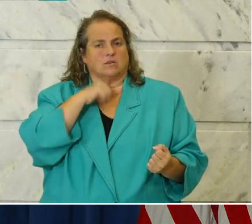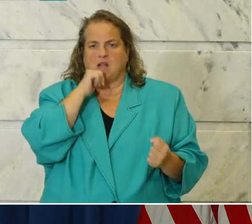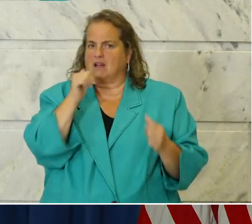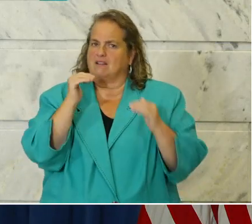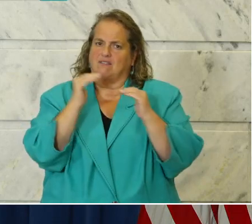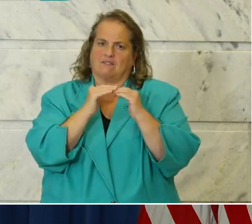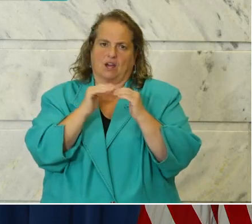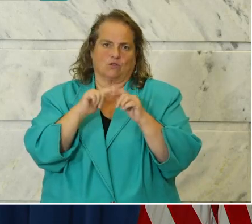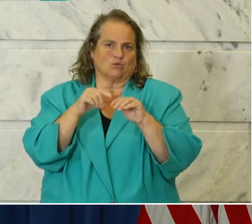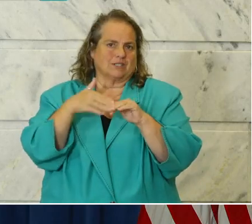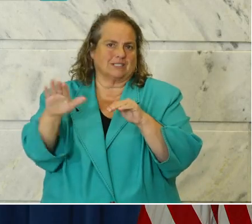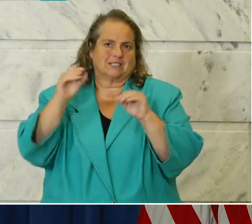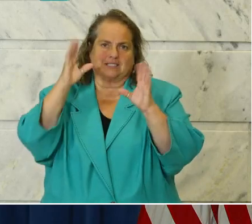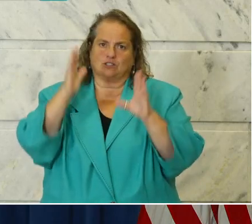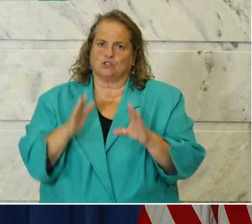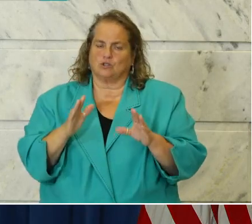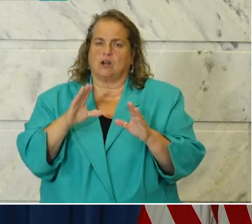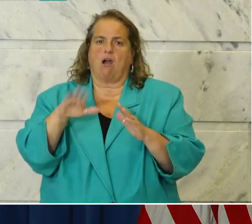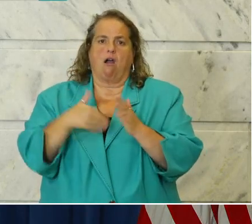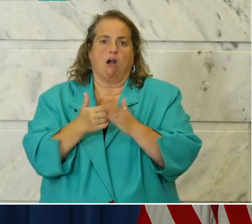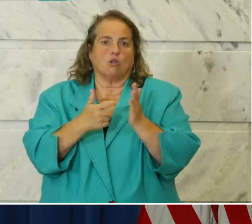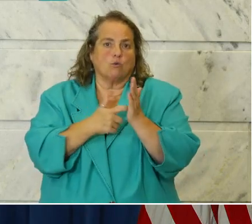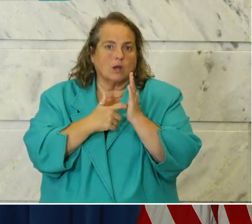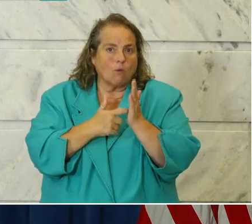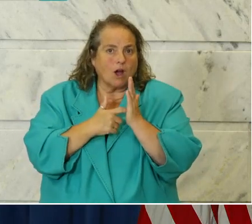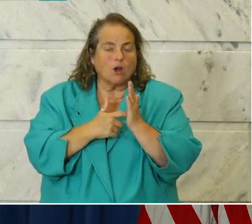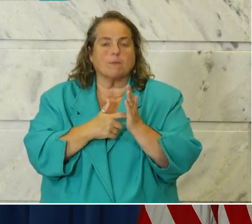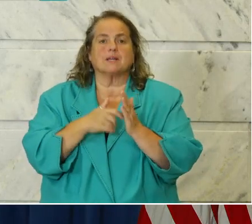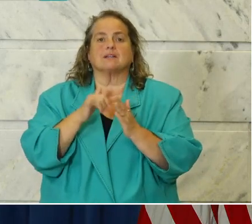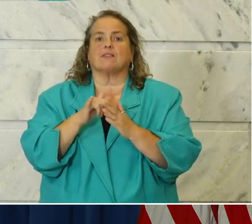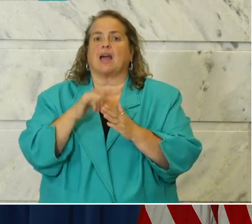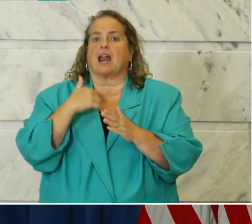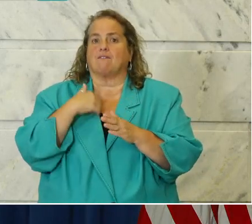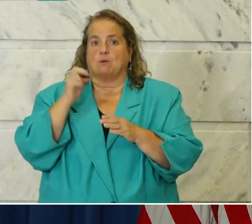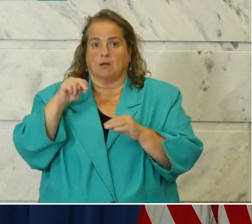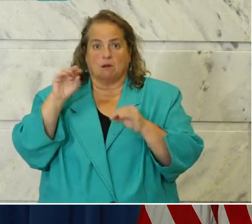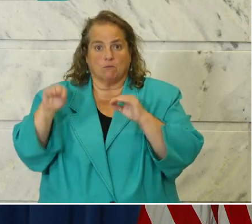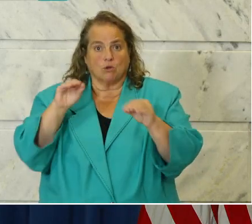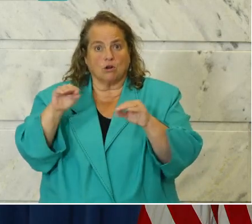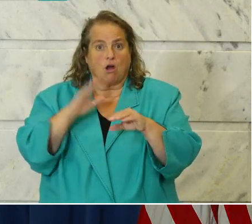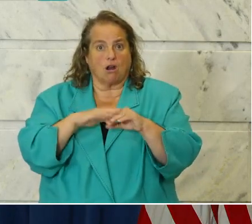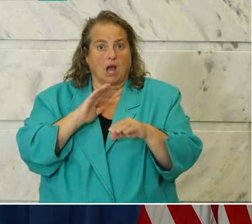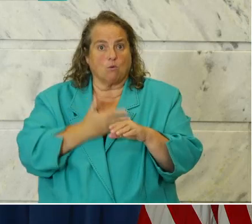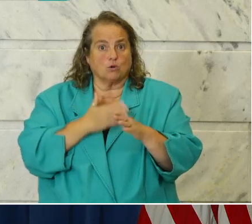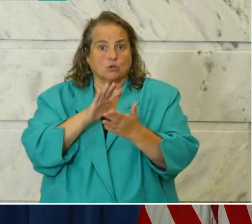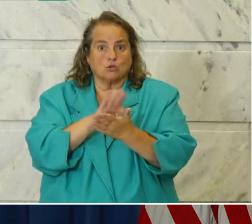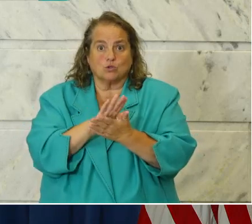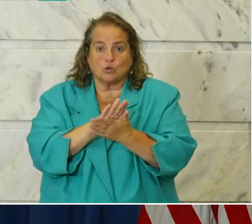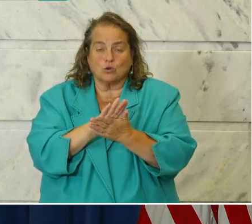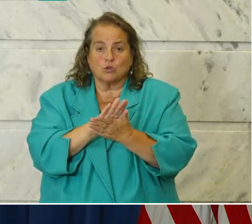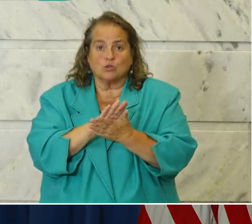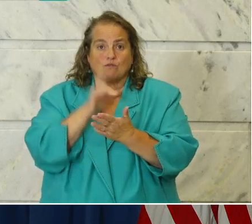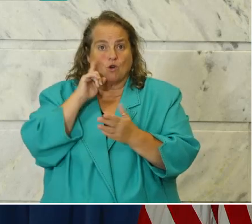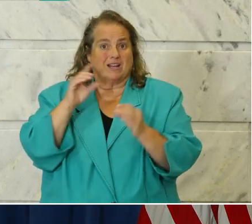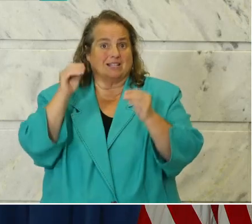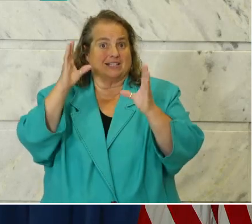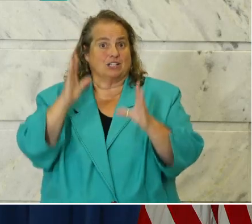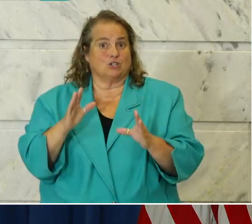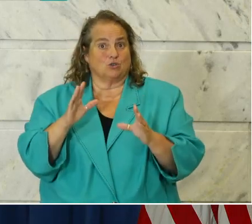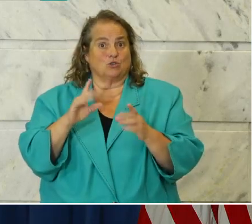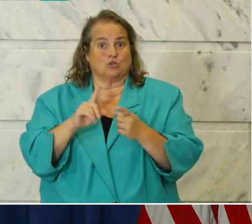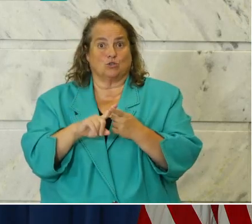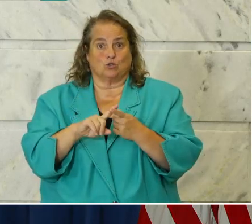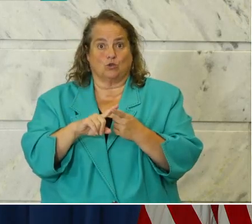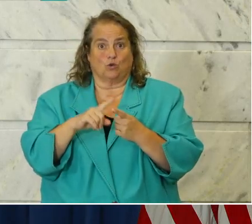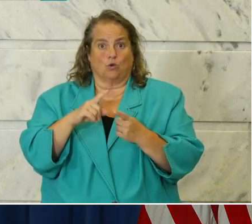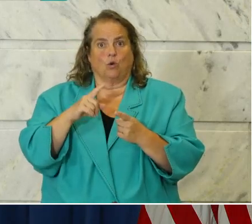fair for all of the requirements that have been placed on our schools for our teachers to be doing the bulk